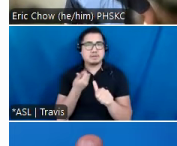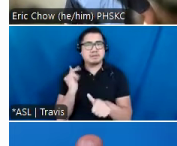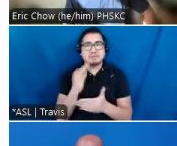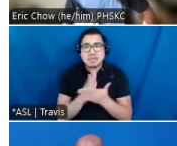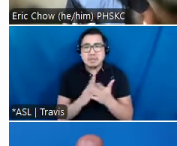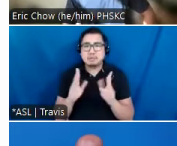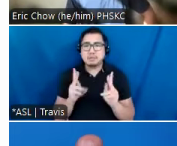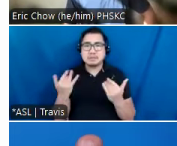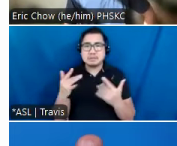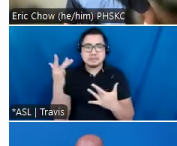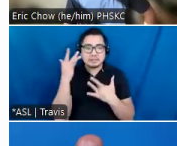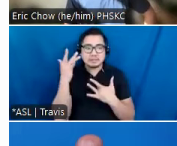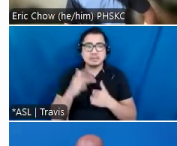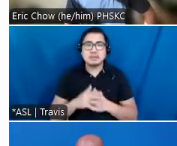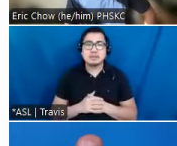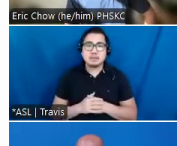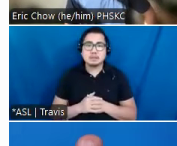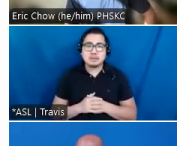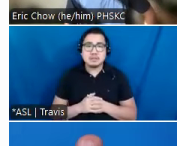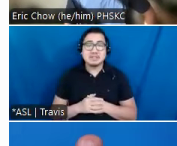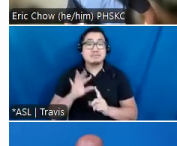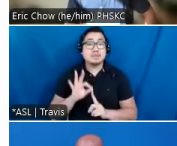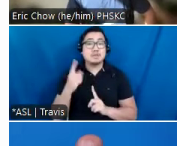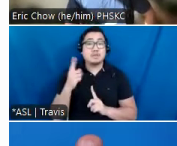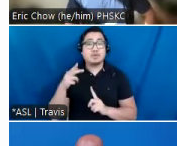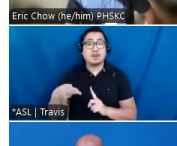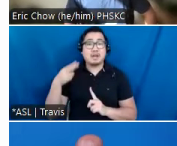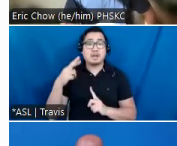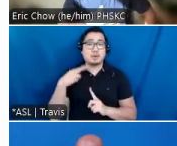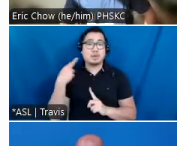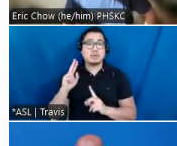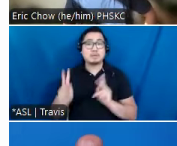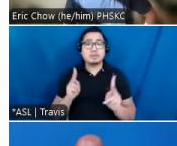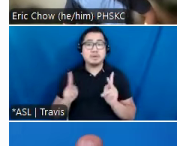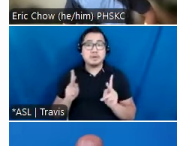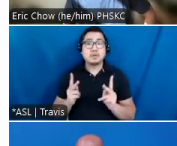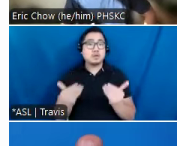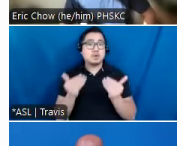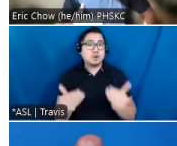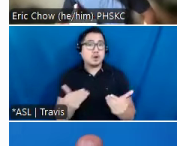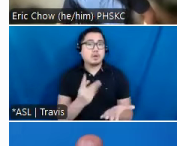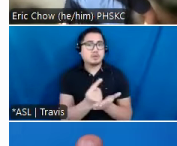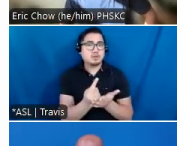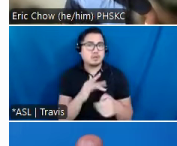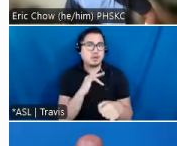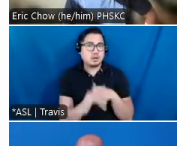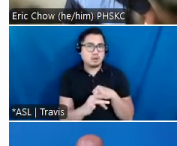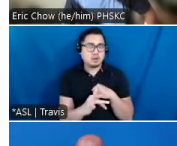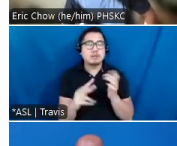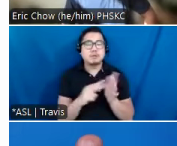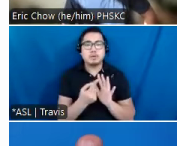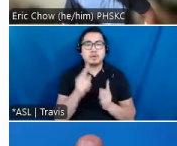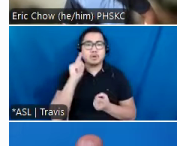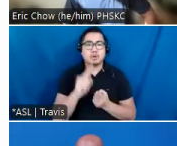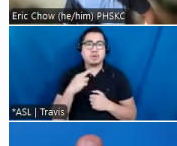sick. Especially for higher risk people, getting tested early and getting treatment early is going to help decrease our risk